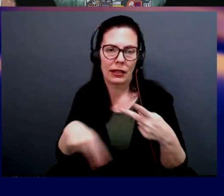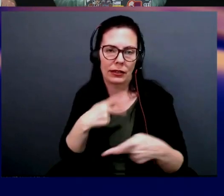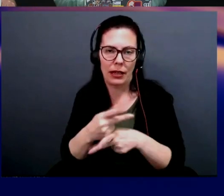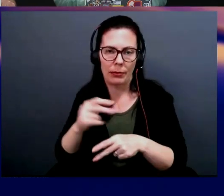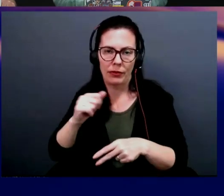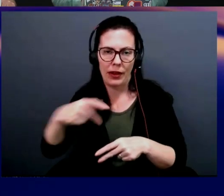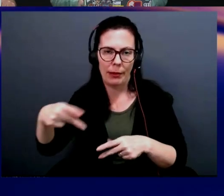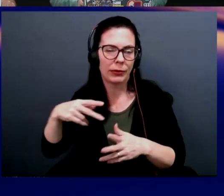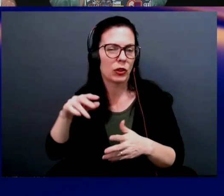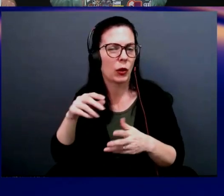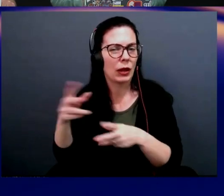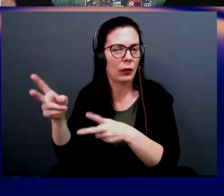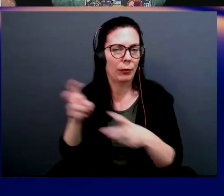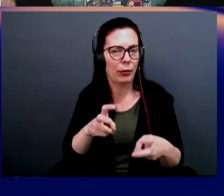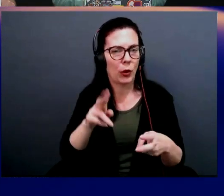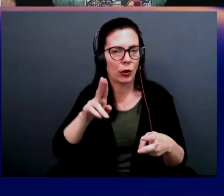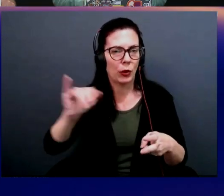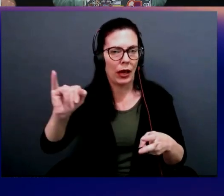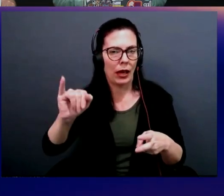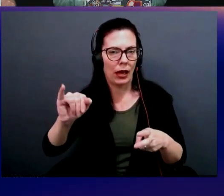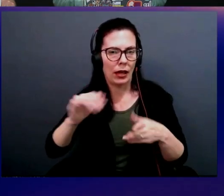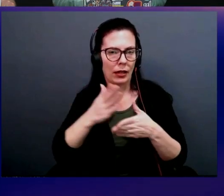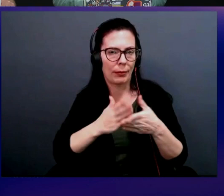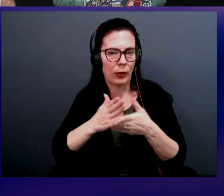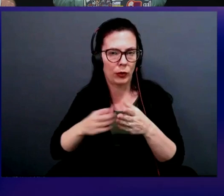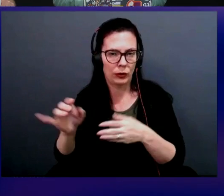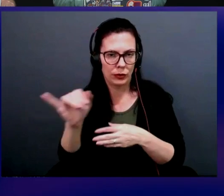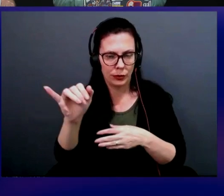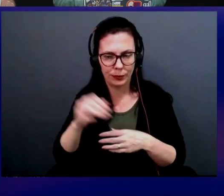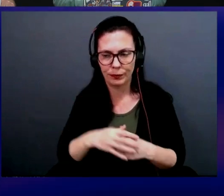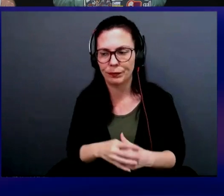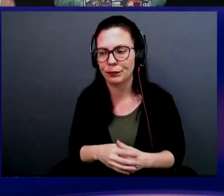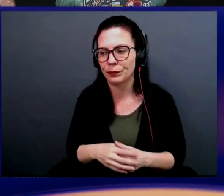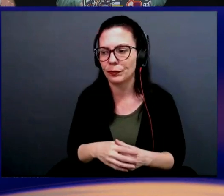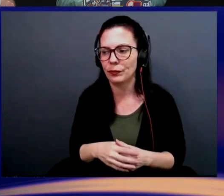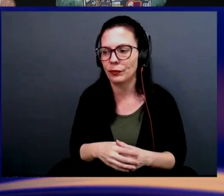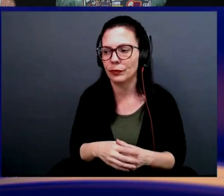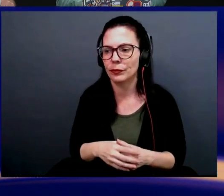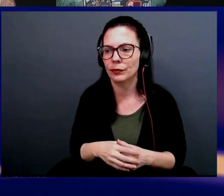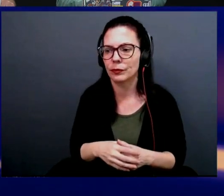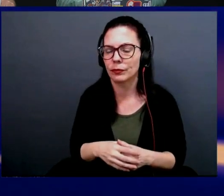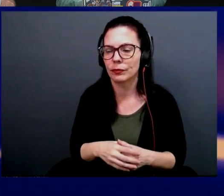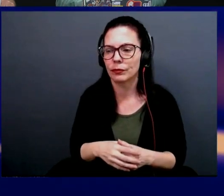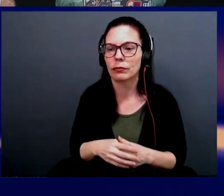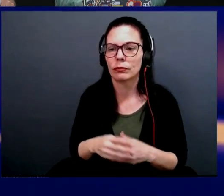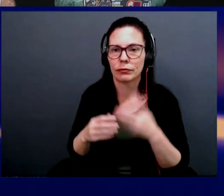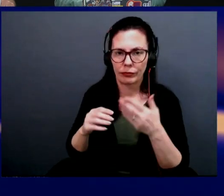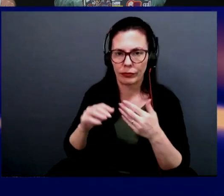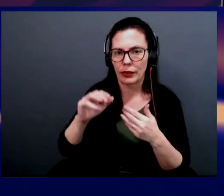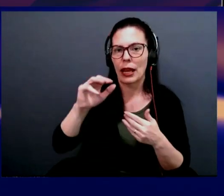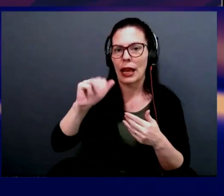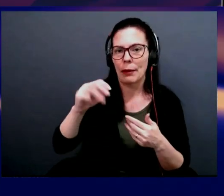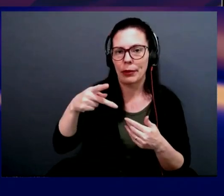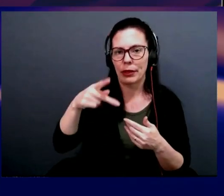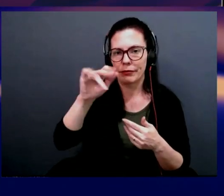that. So let's go here. So this Amplify pull